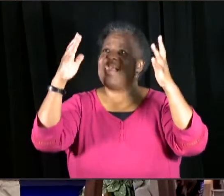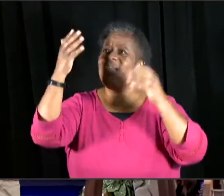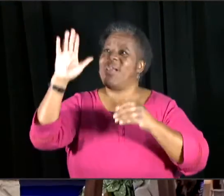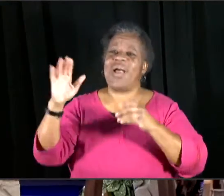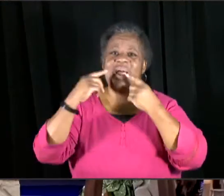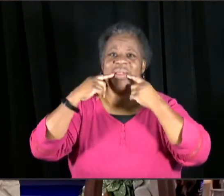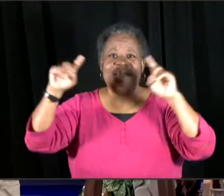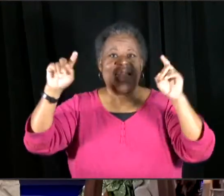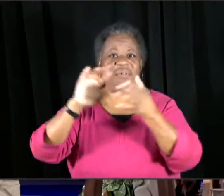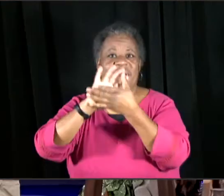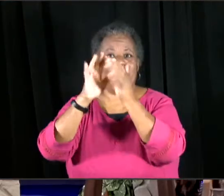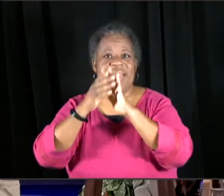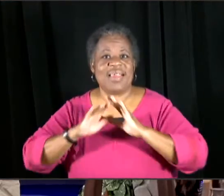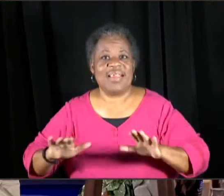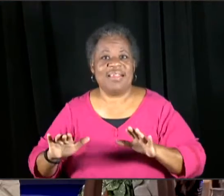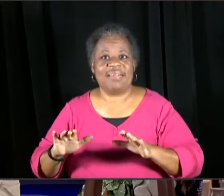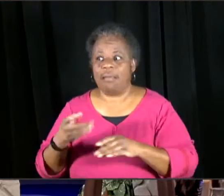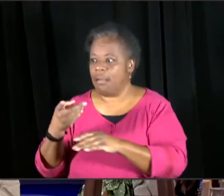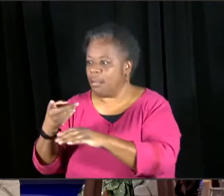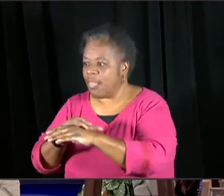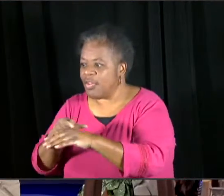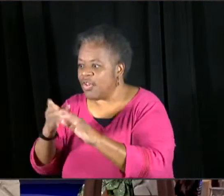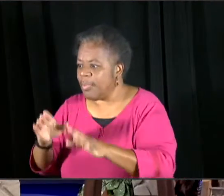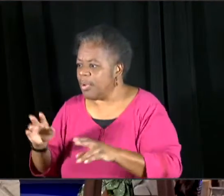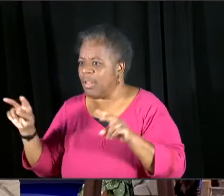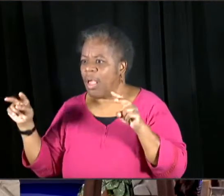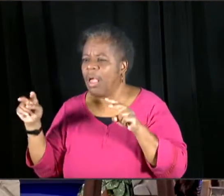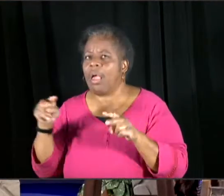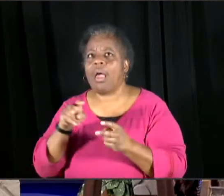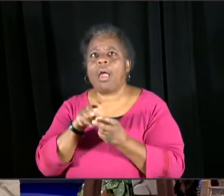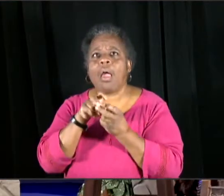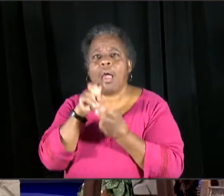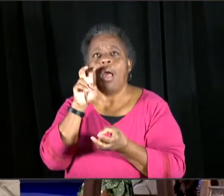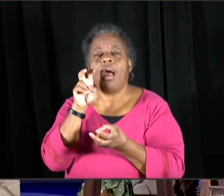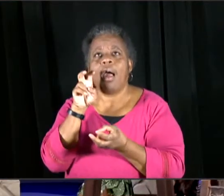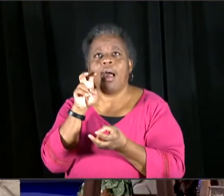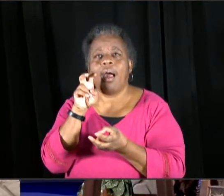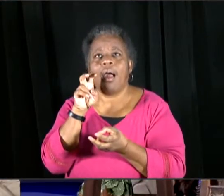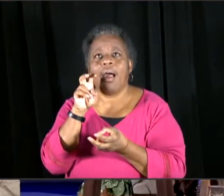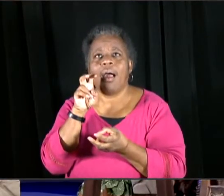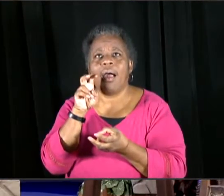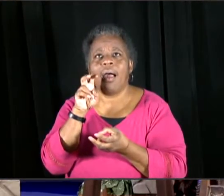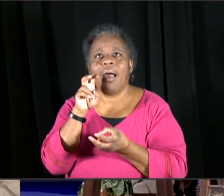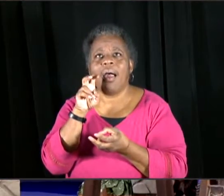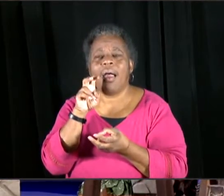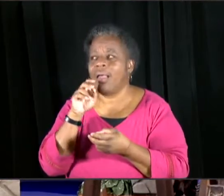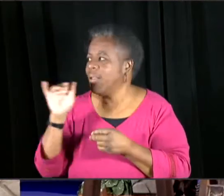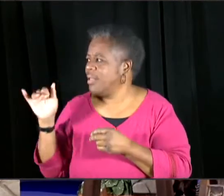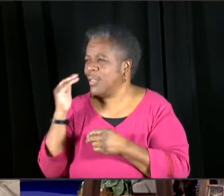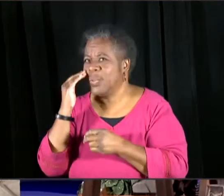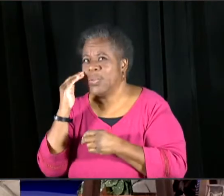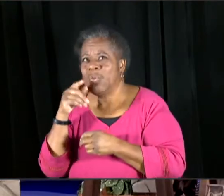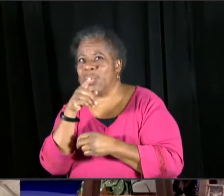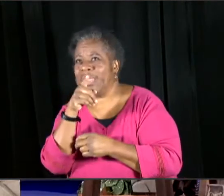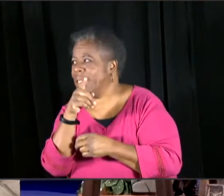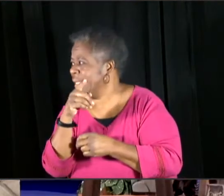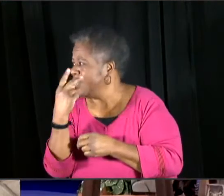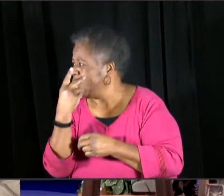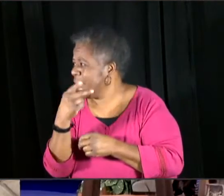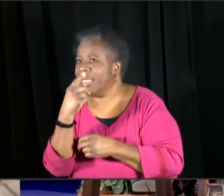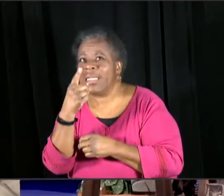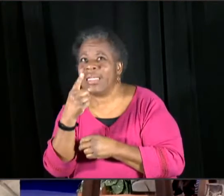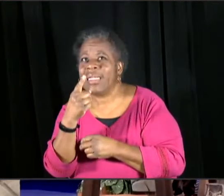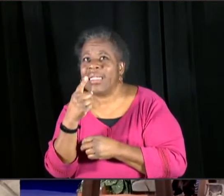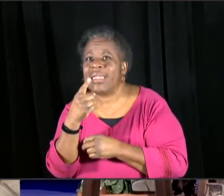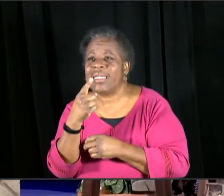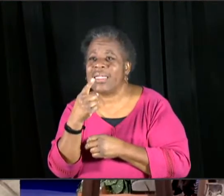"Well," the shepherds said to one another, staring wide-eyed. "You saw that too, right? Did